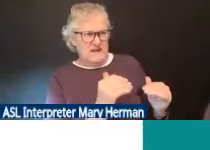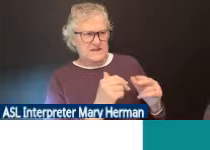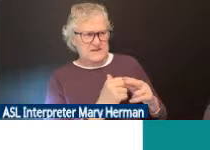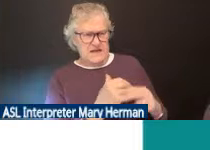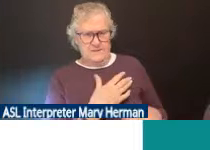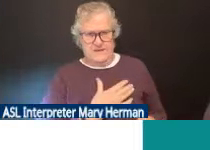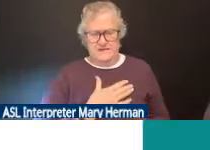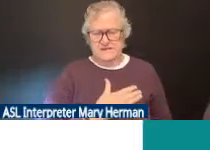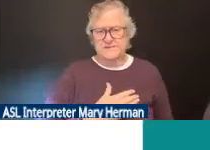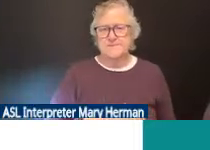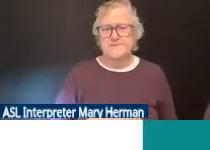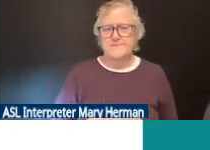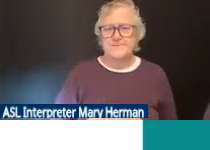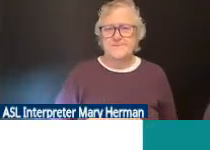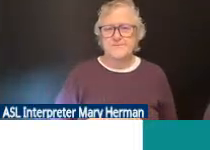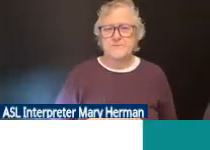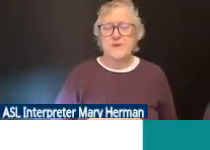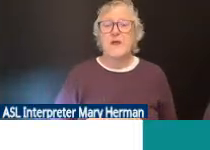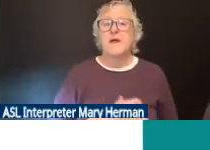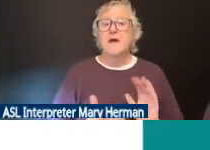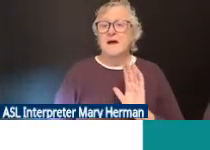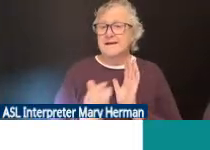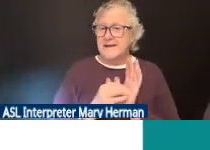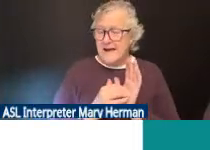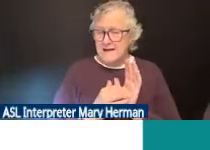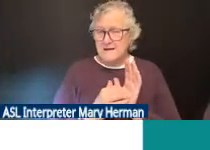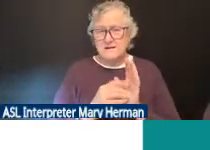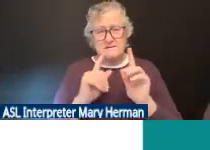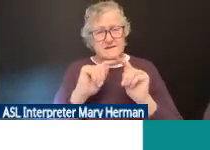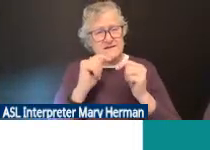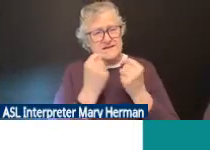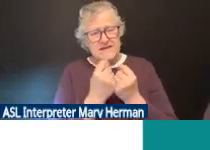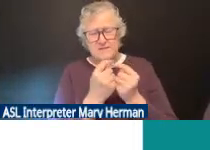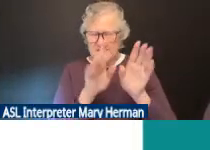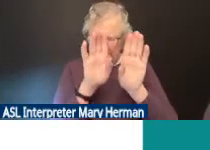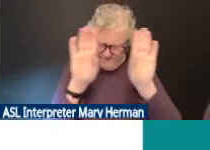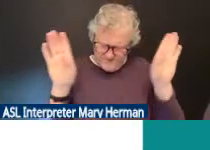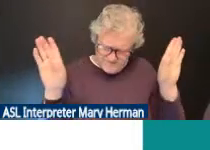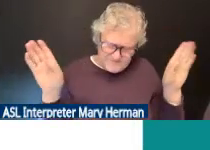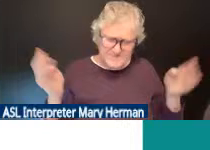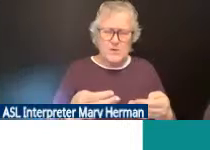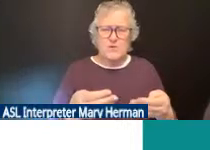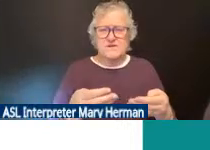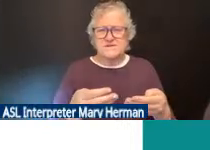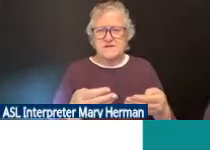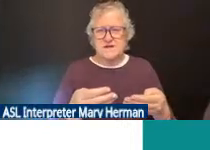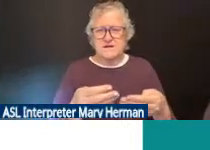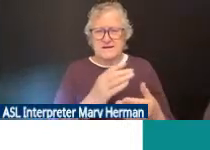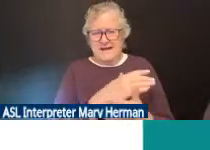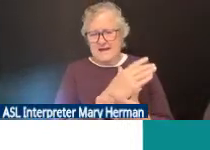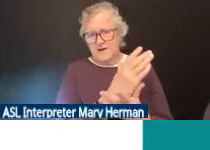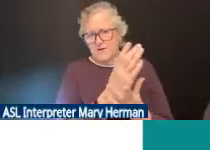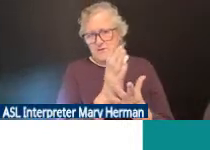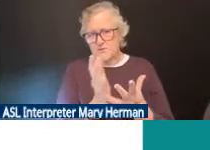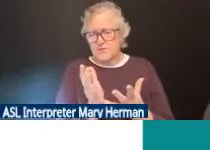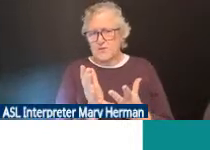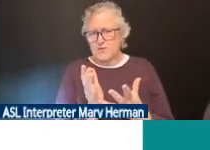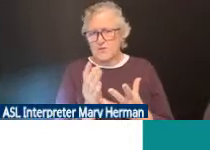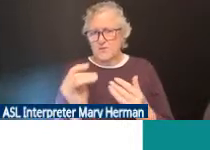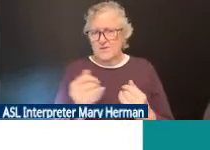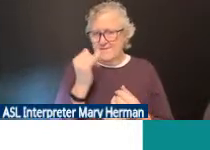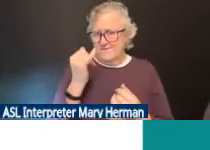is laser focused on getting through the final steps of the environmental process, which